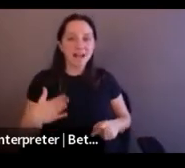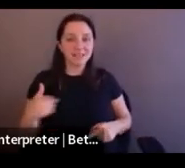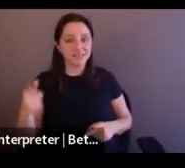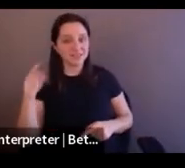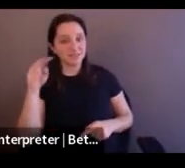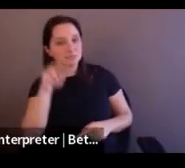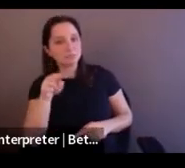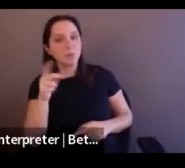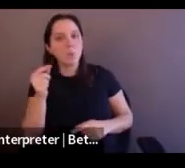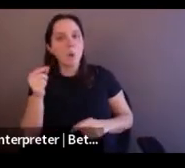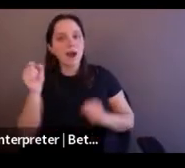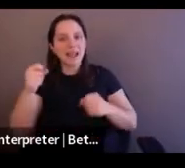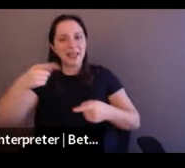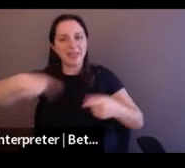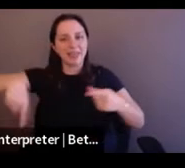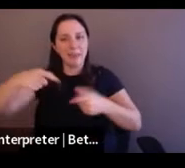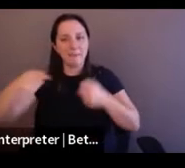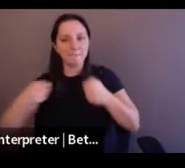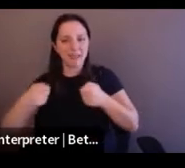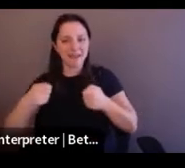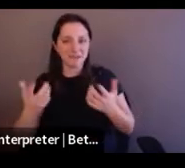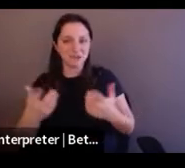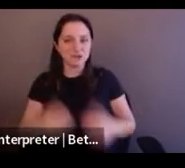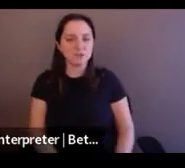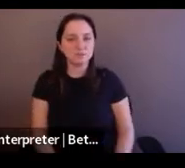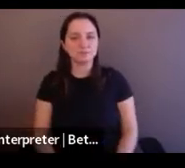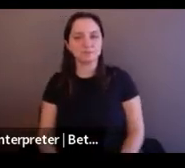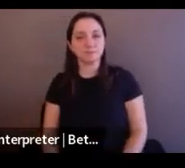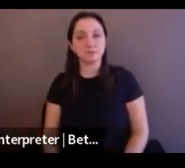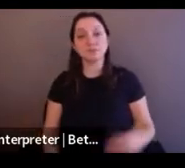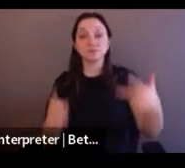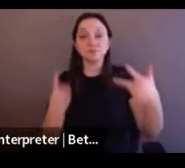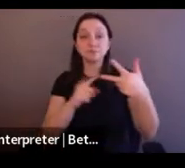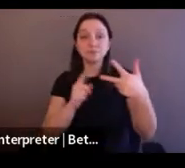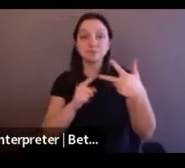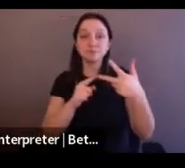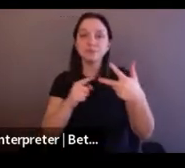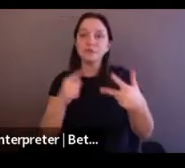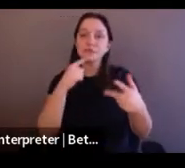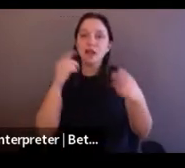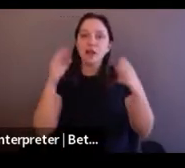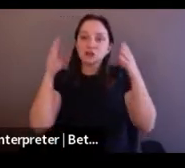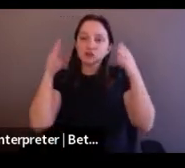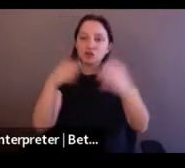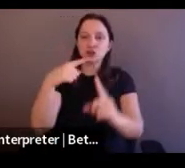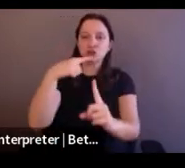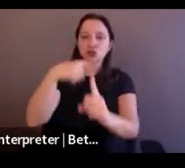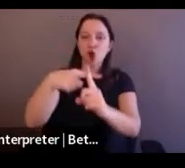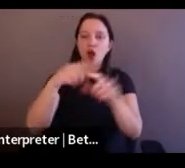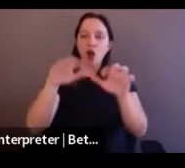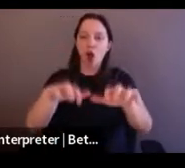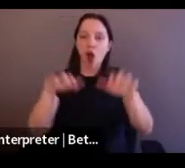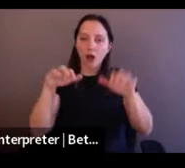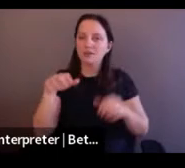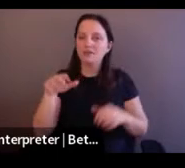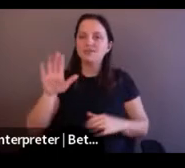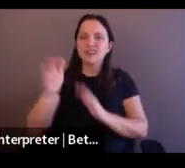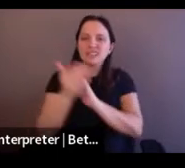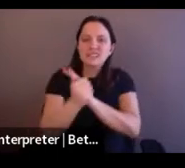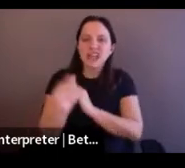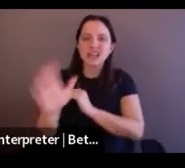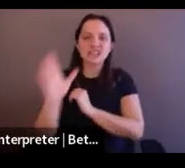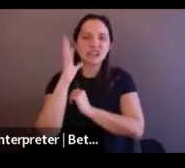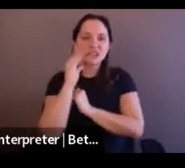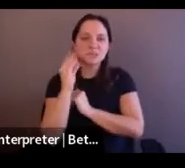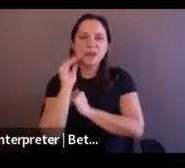who's your target audience? Thinking about what skills, experience, interests you'd like to sort of really target. So, you know,